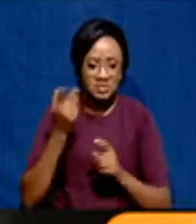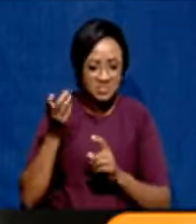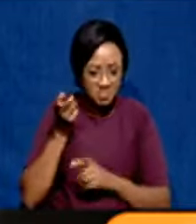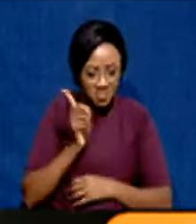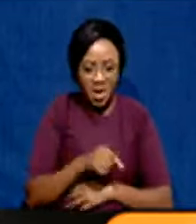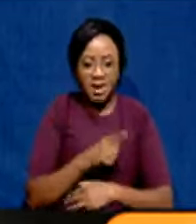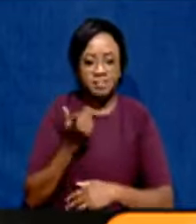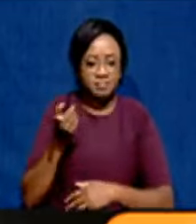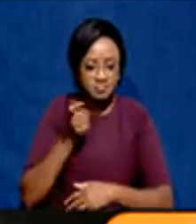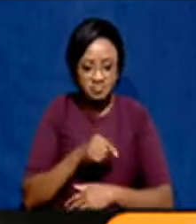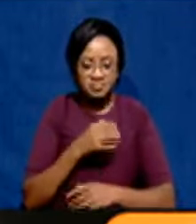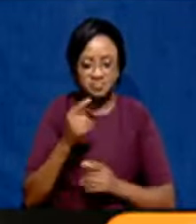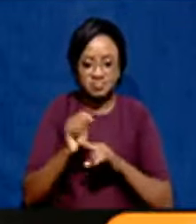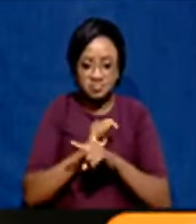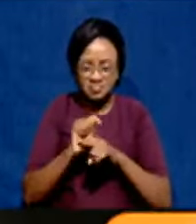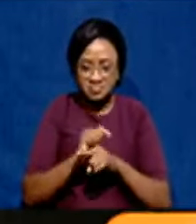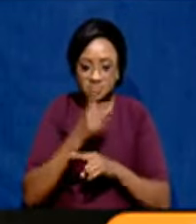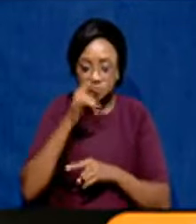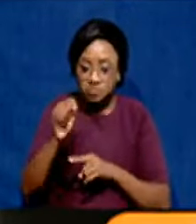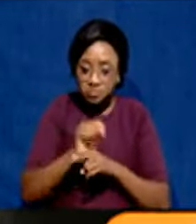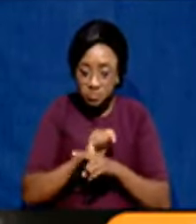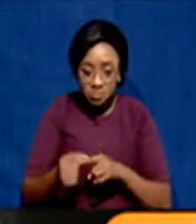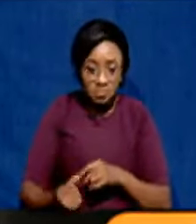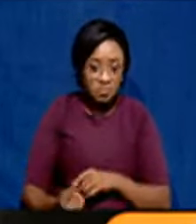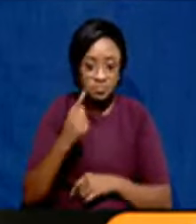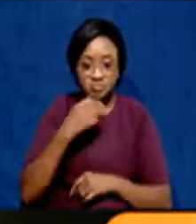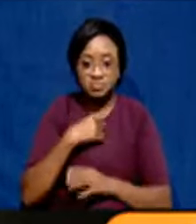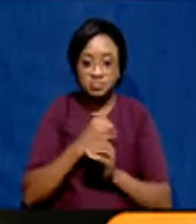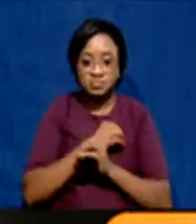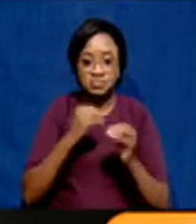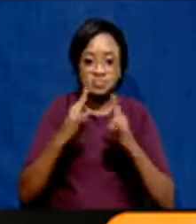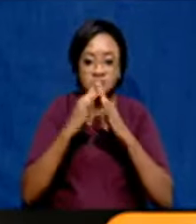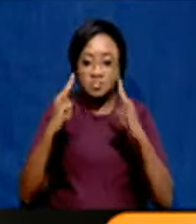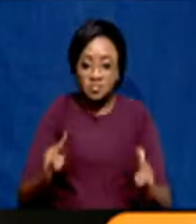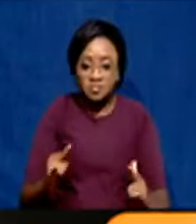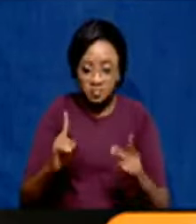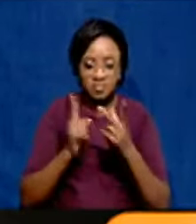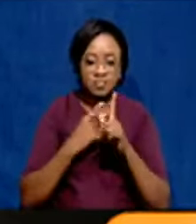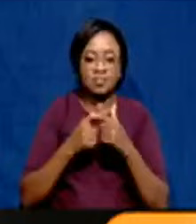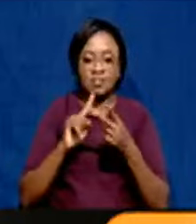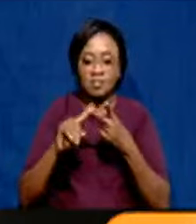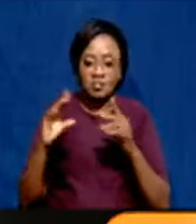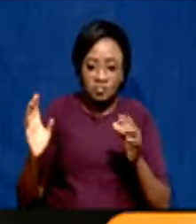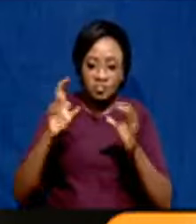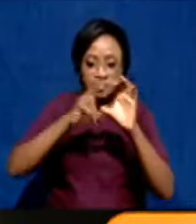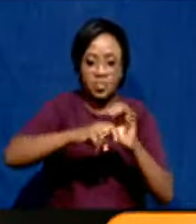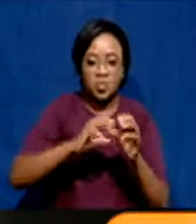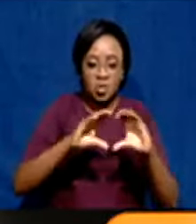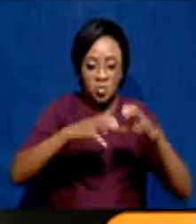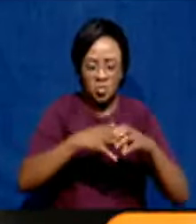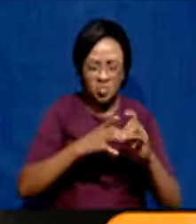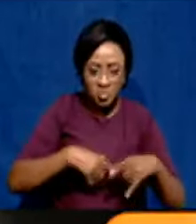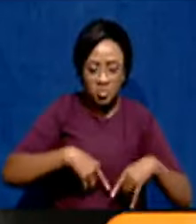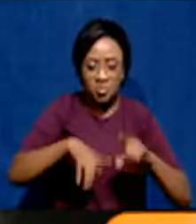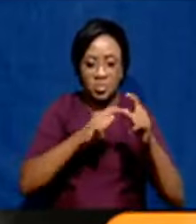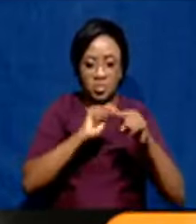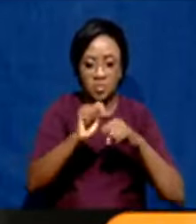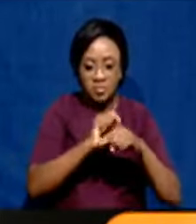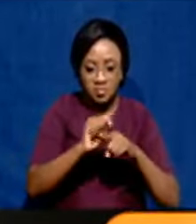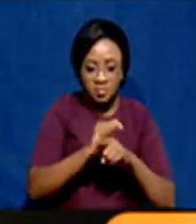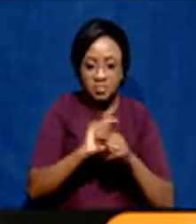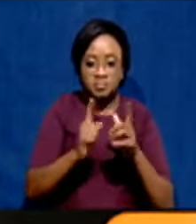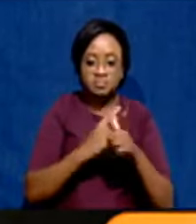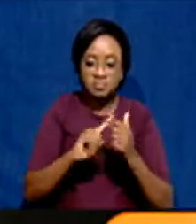of them, because training on your own, not having a training camp in the first place, then joining a group of athletes and you're going out to train, and then your